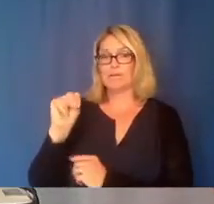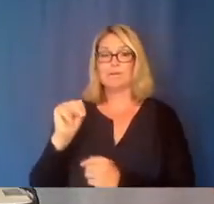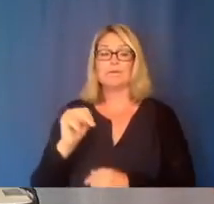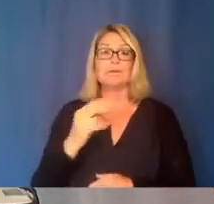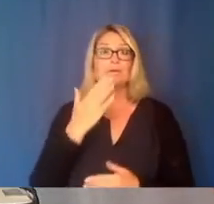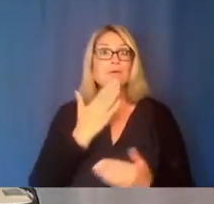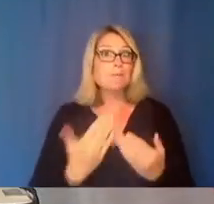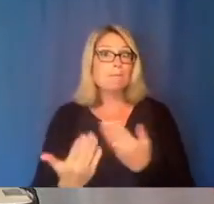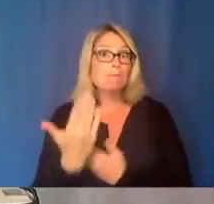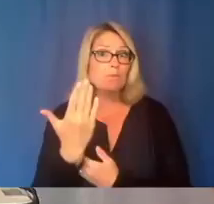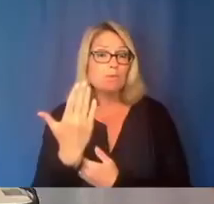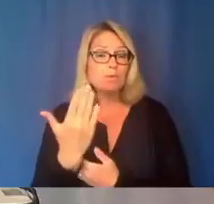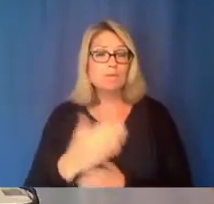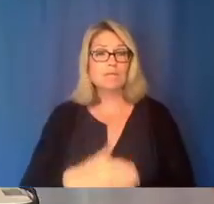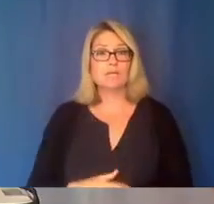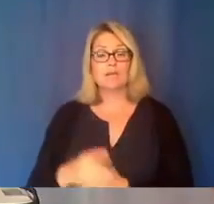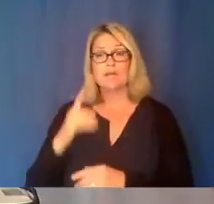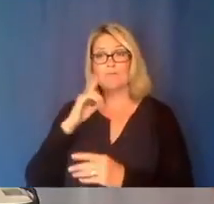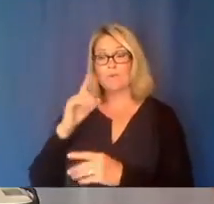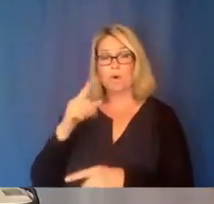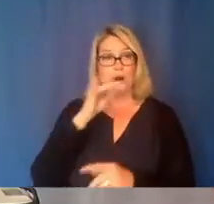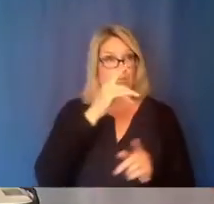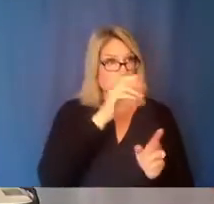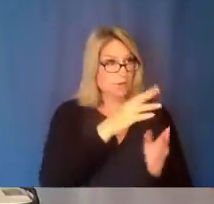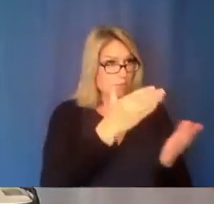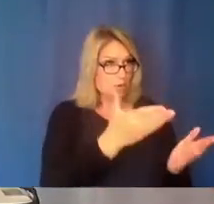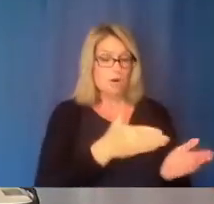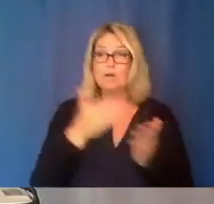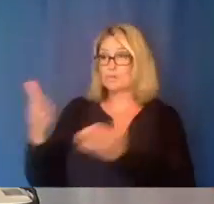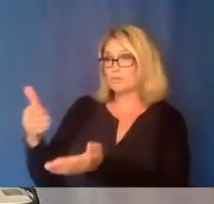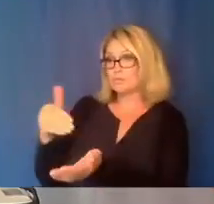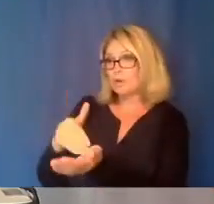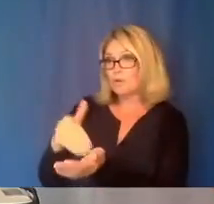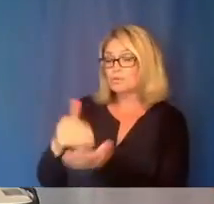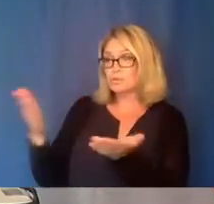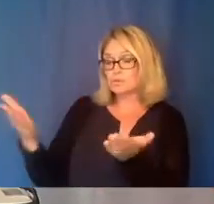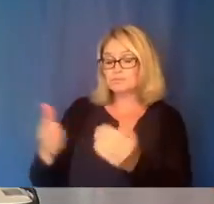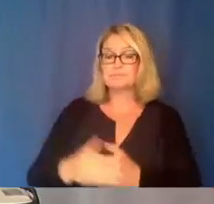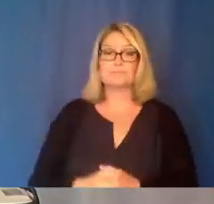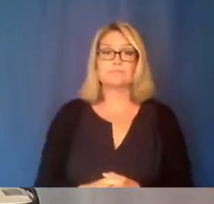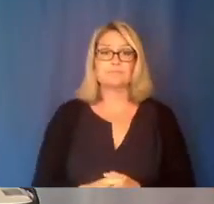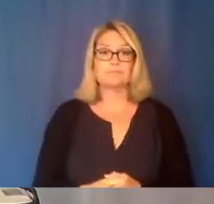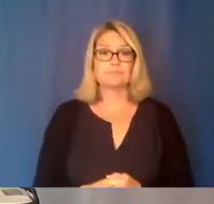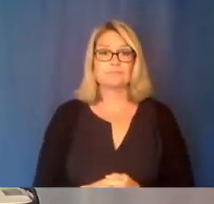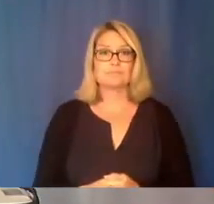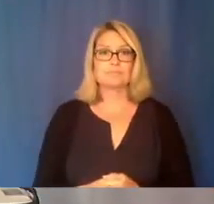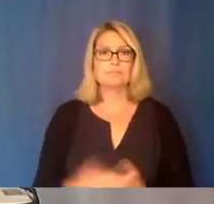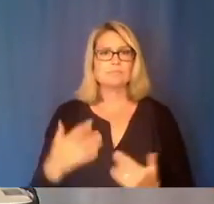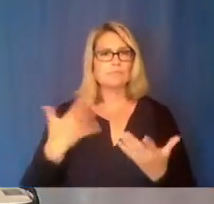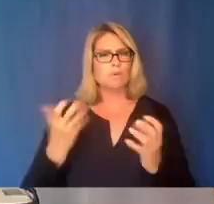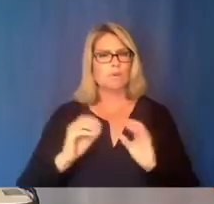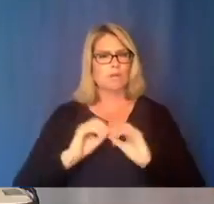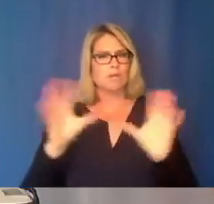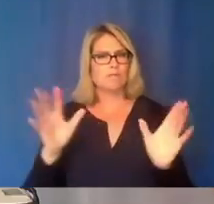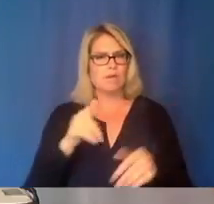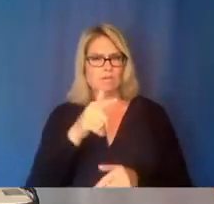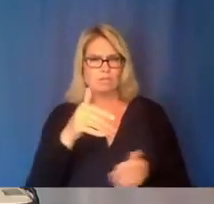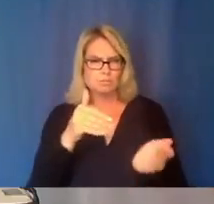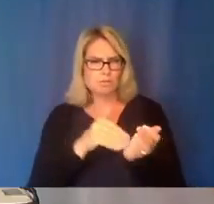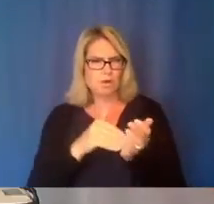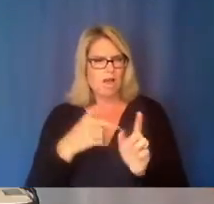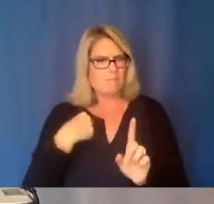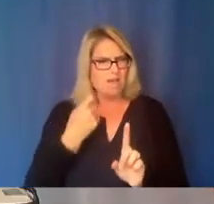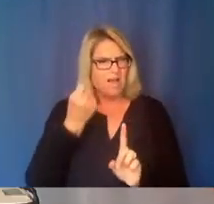Good morning, Premier King and Dr. Morrison. Just want to clarify, Dr. Morrison, I think I understand